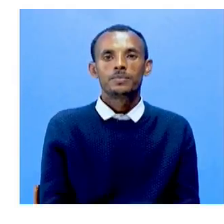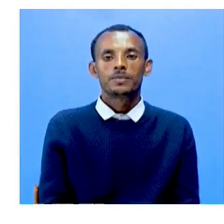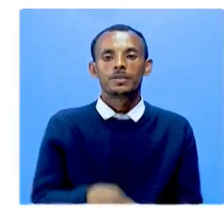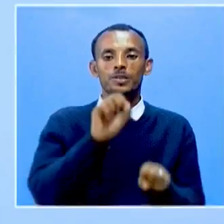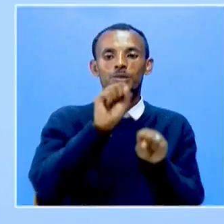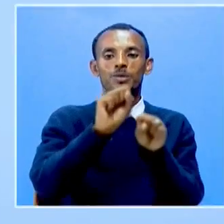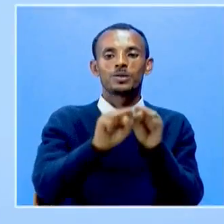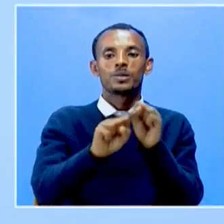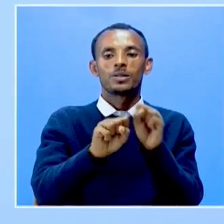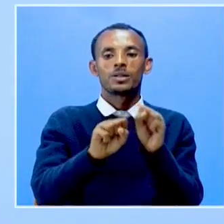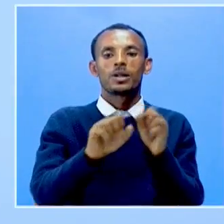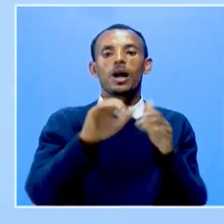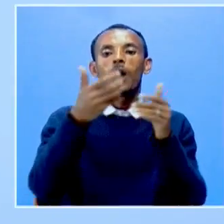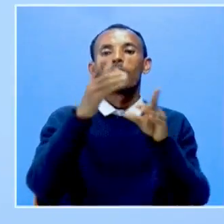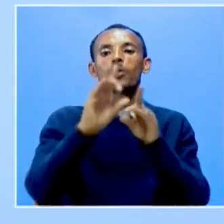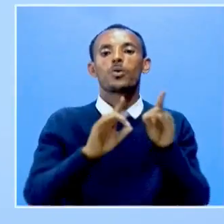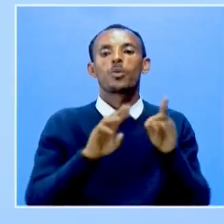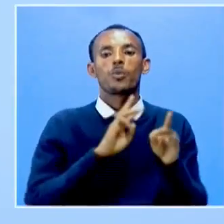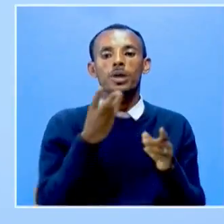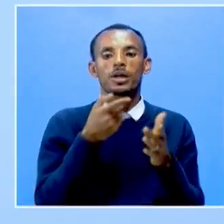So, how do we show this?